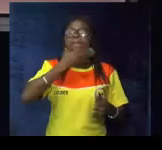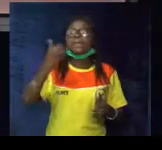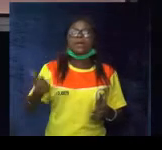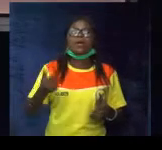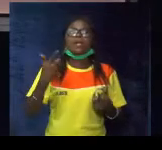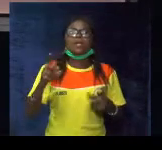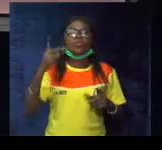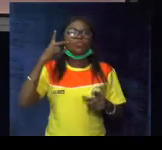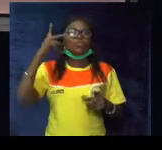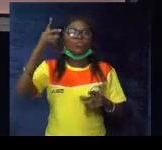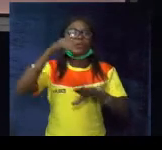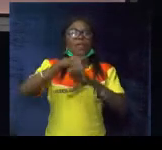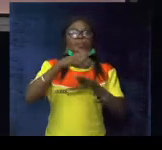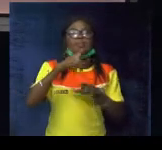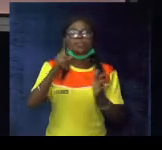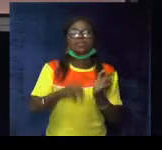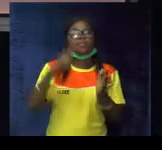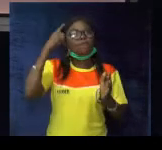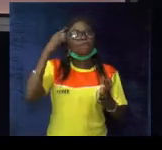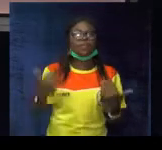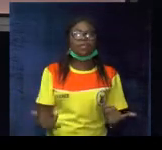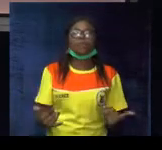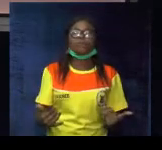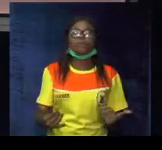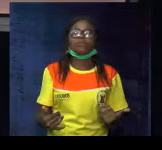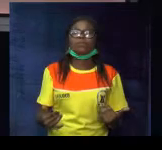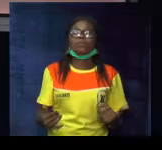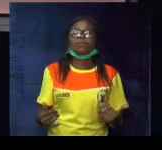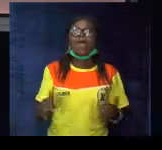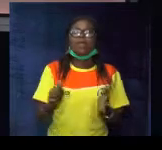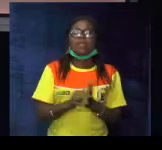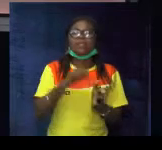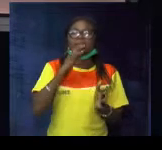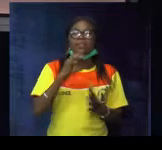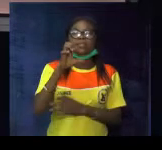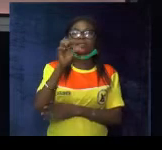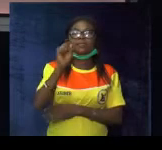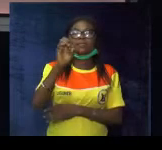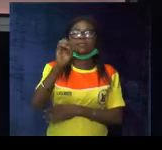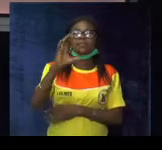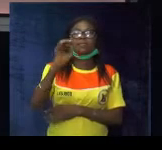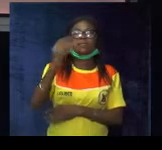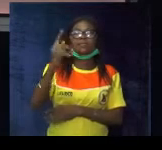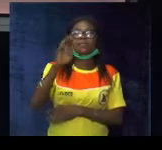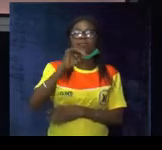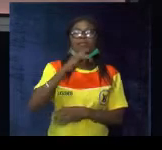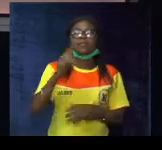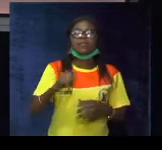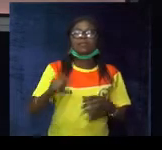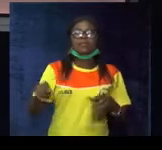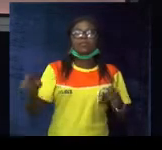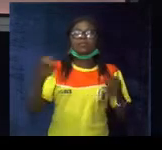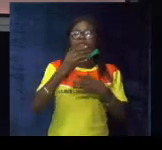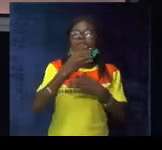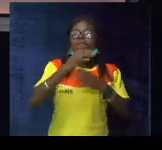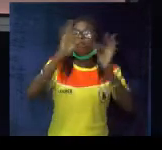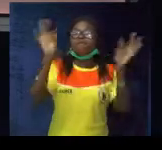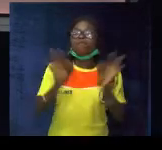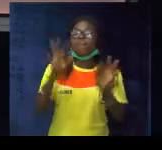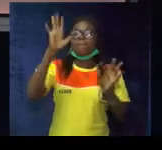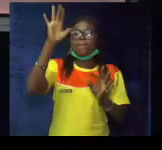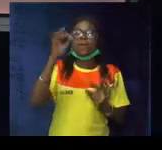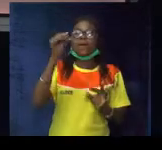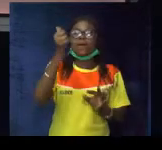example. But for now, let's just focus on the plane part of it. So that is the sector. It is formed by an arc and two